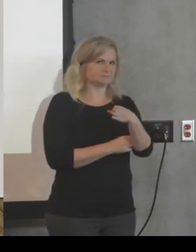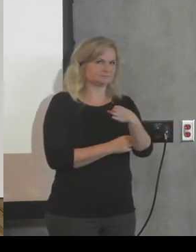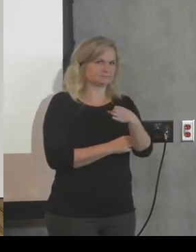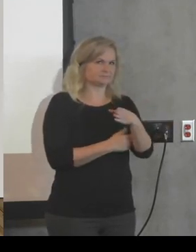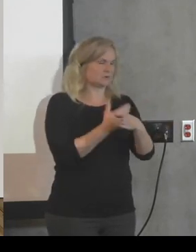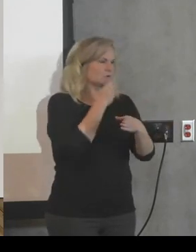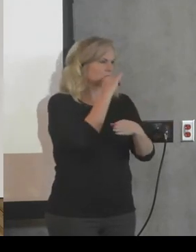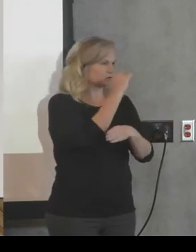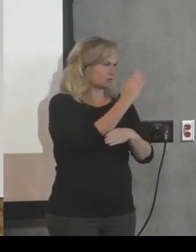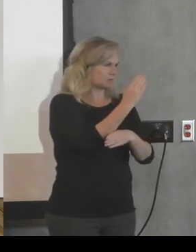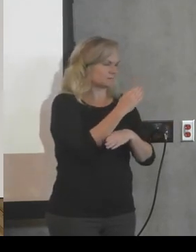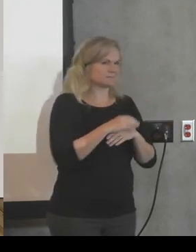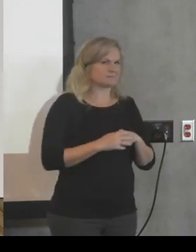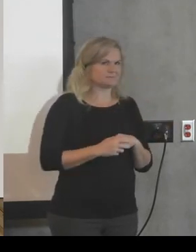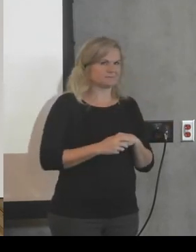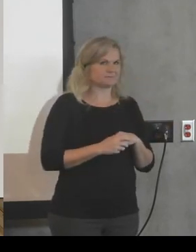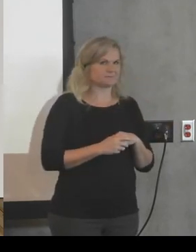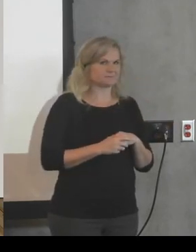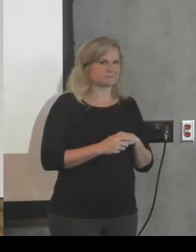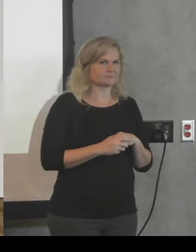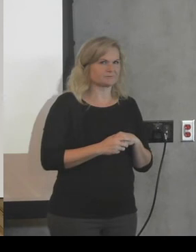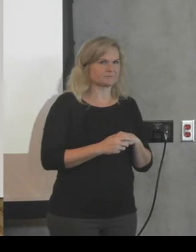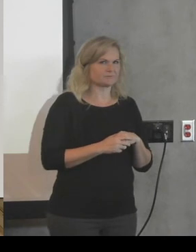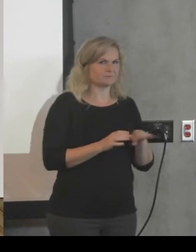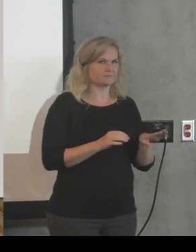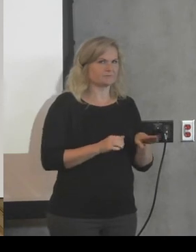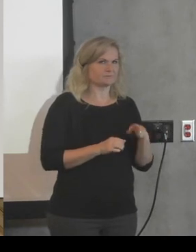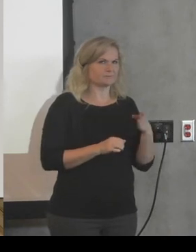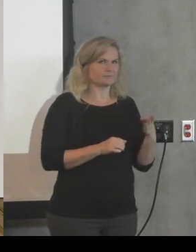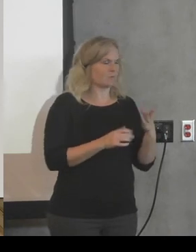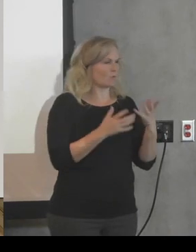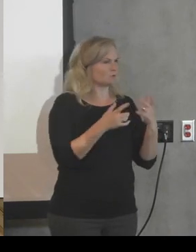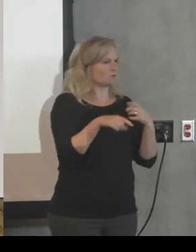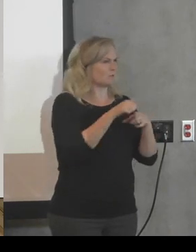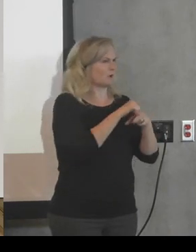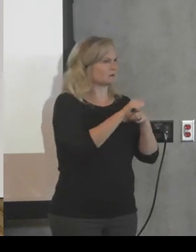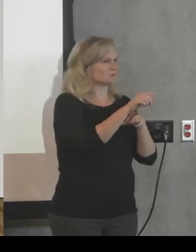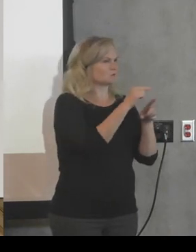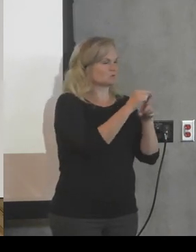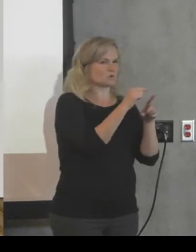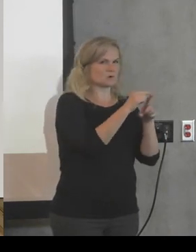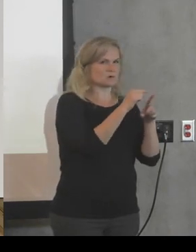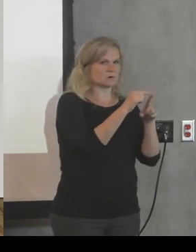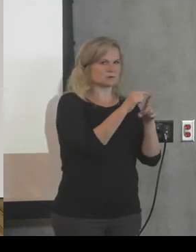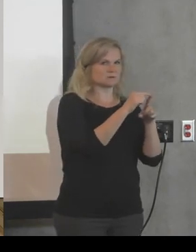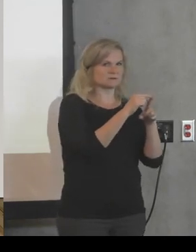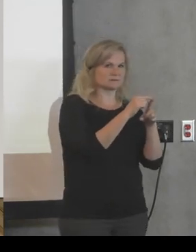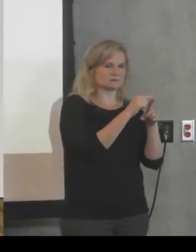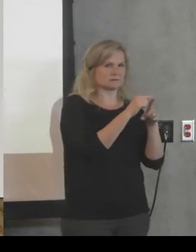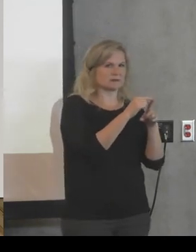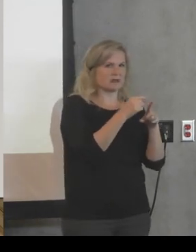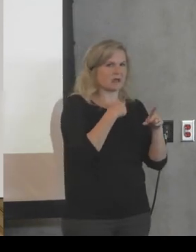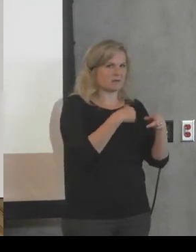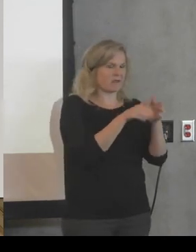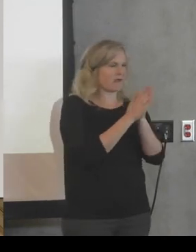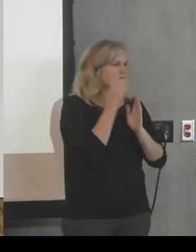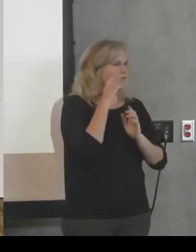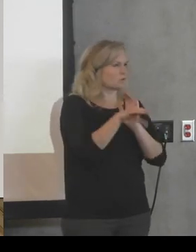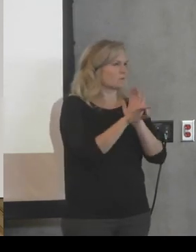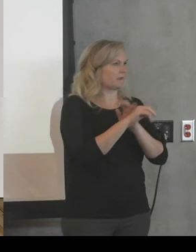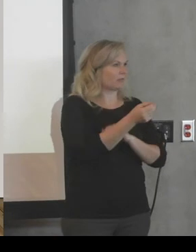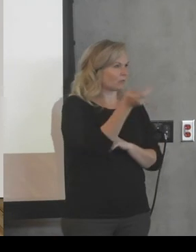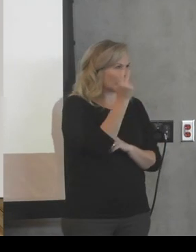Good job. Please flip over your cards, and I want you to practice your words. You might not get through them all, and then I'm going to ask you to pick